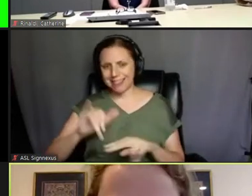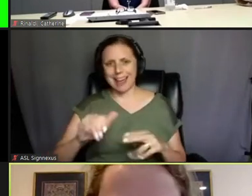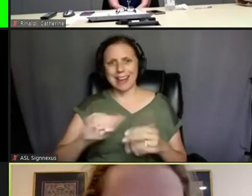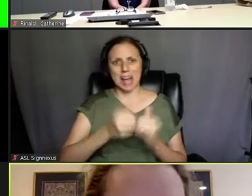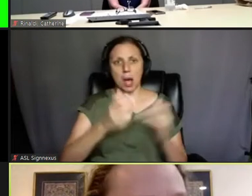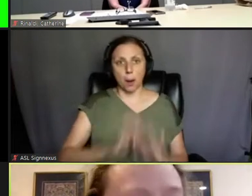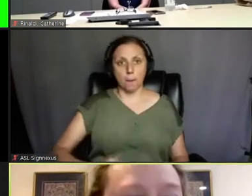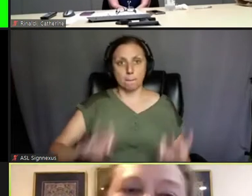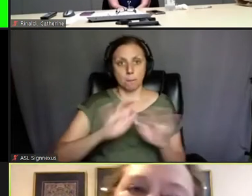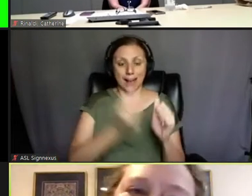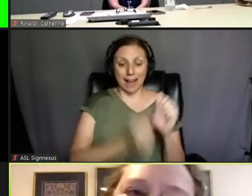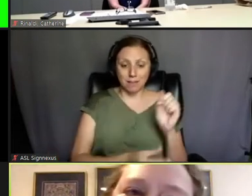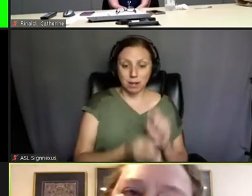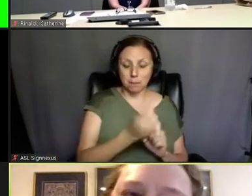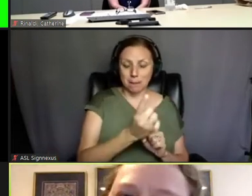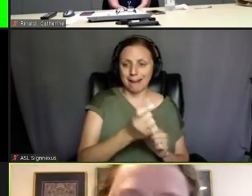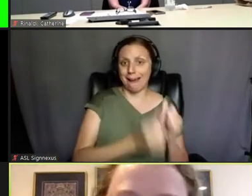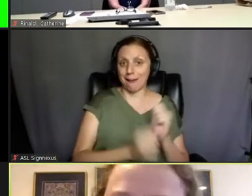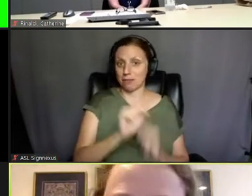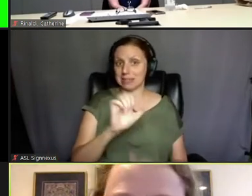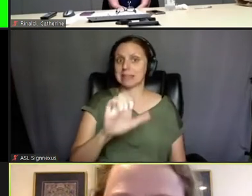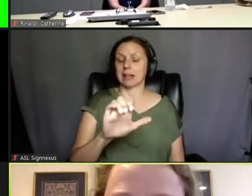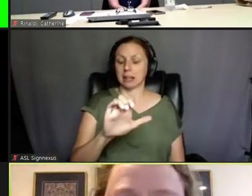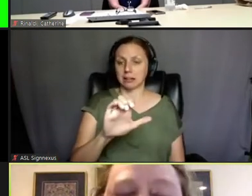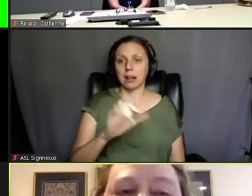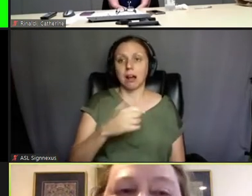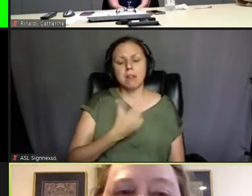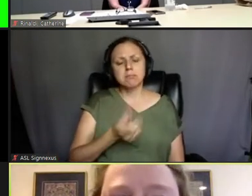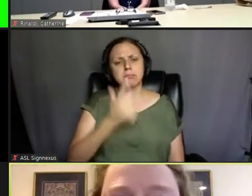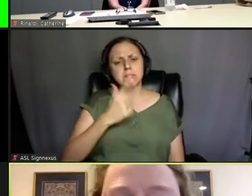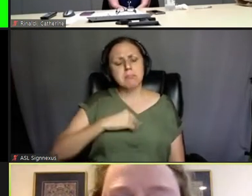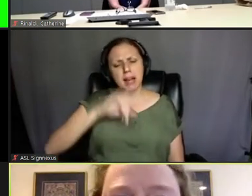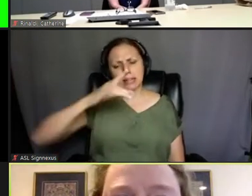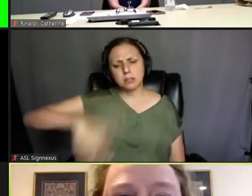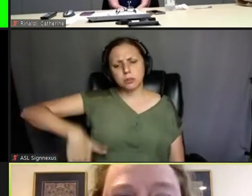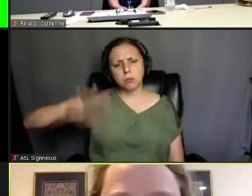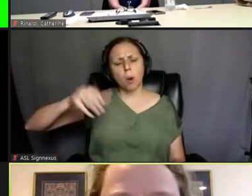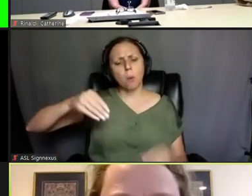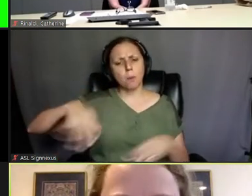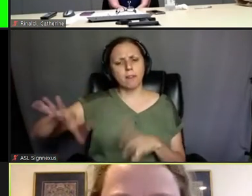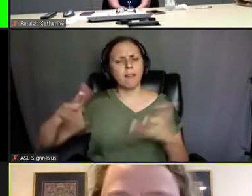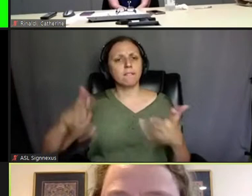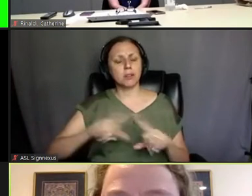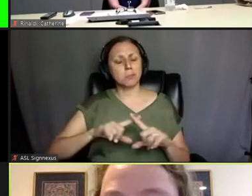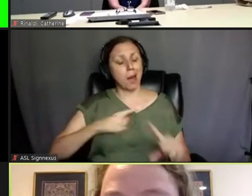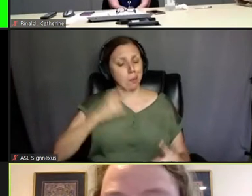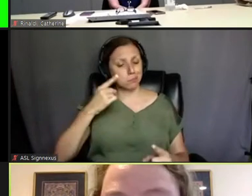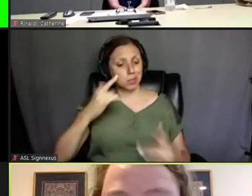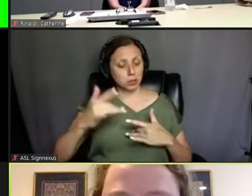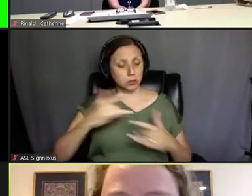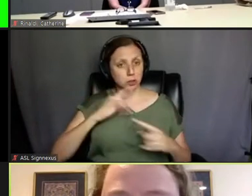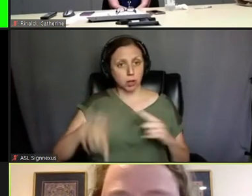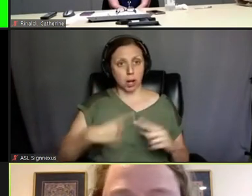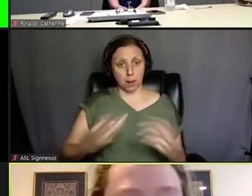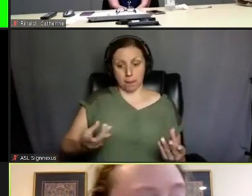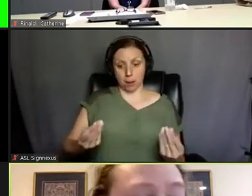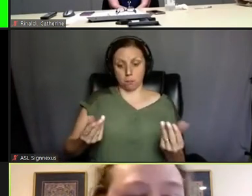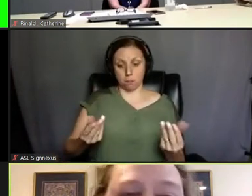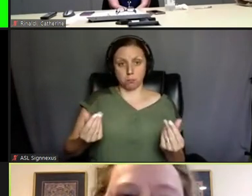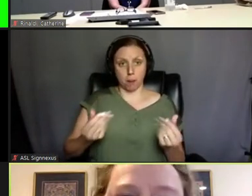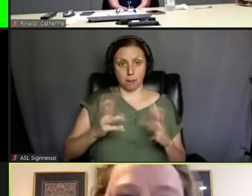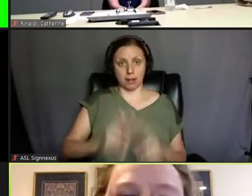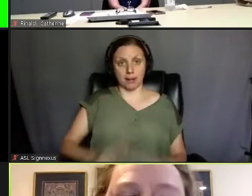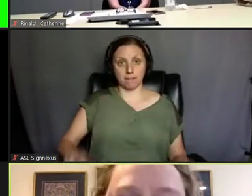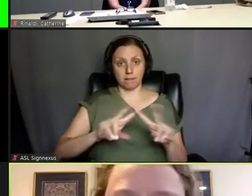second was. Now, my children are grown. I'm concerned with property value when we need to sell this house.